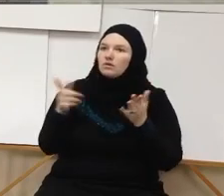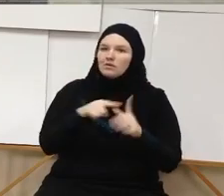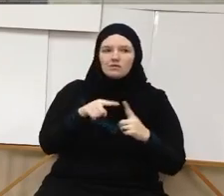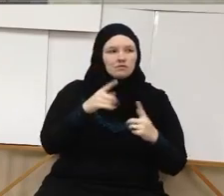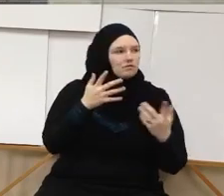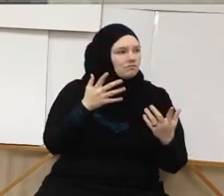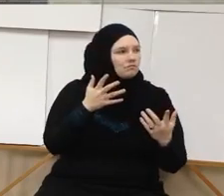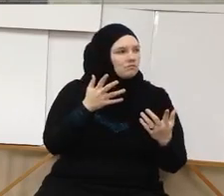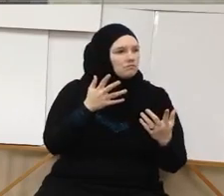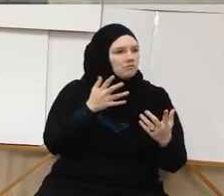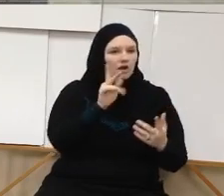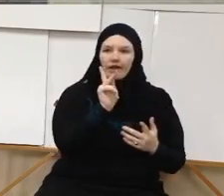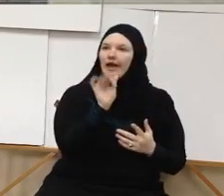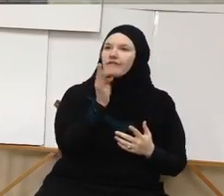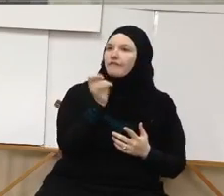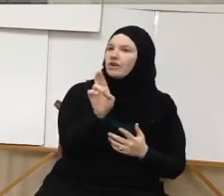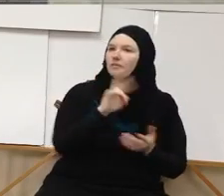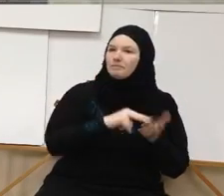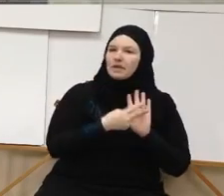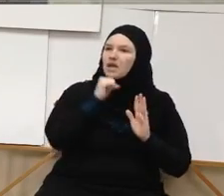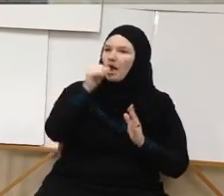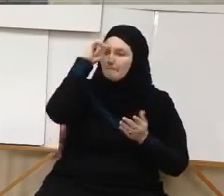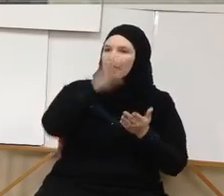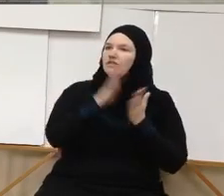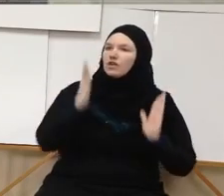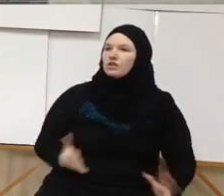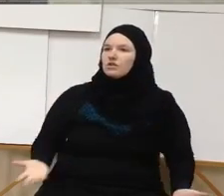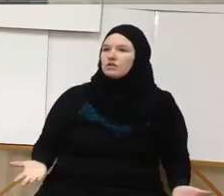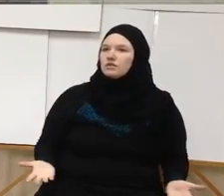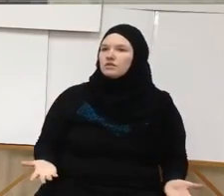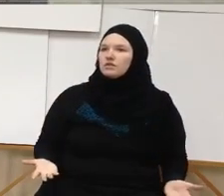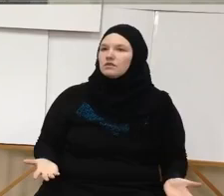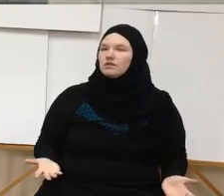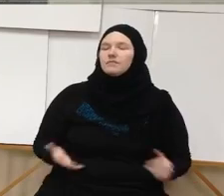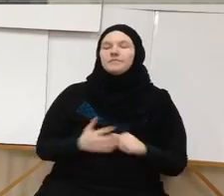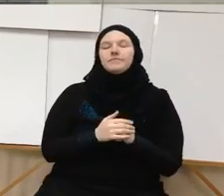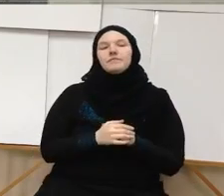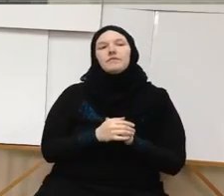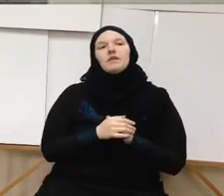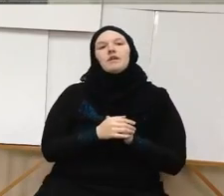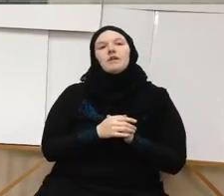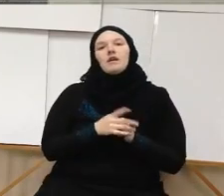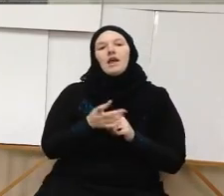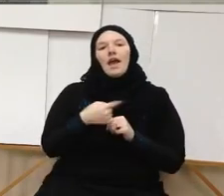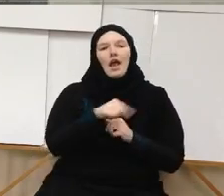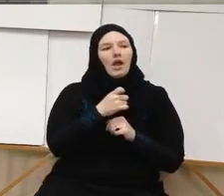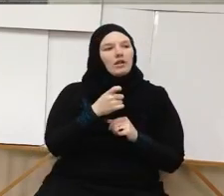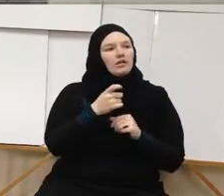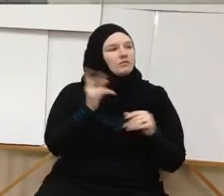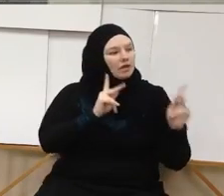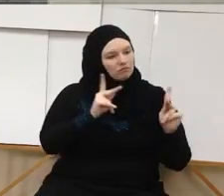this comes discussion and talk to the Prophet and by extension to his community to use the